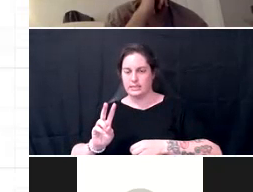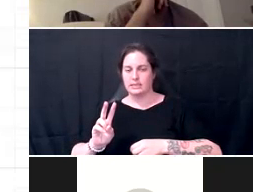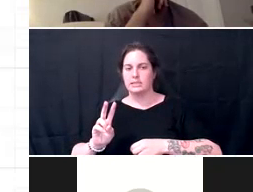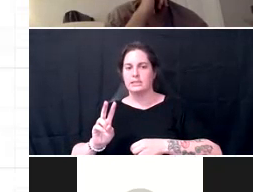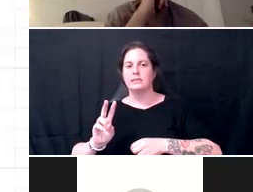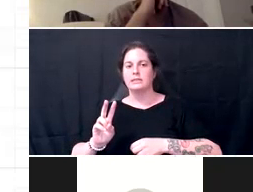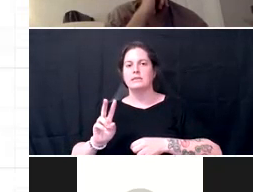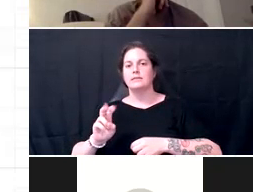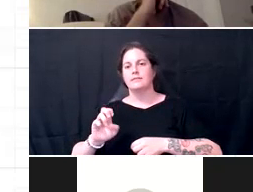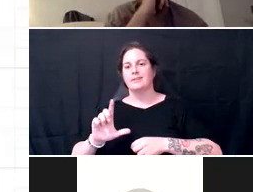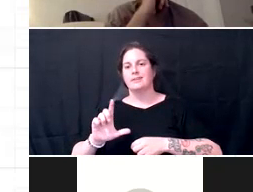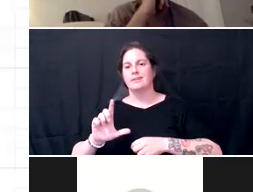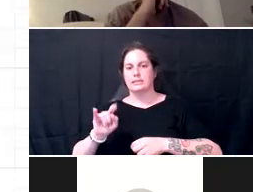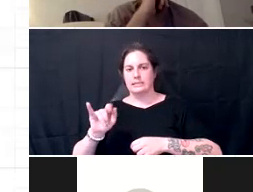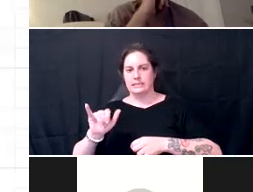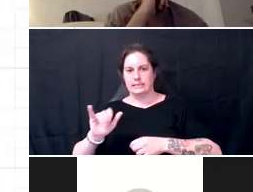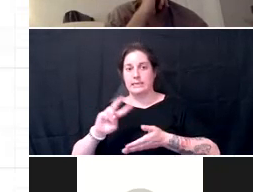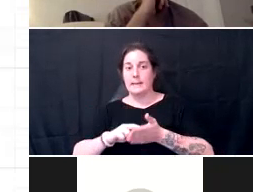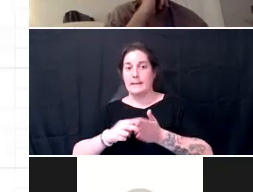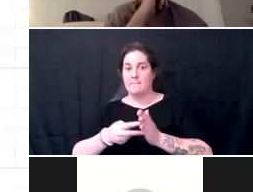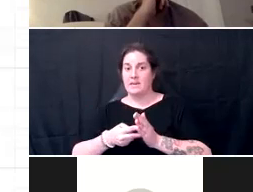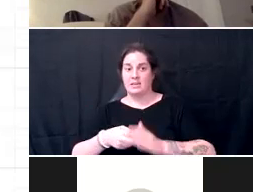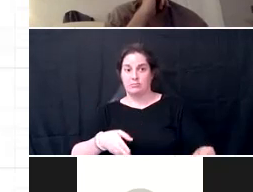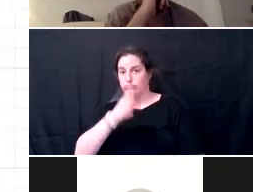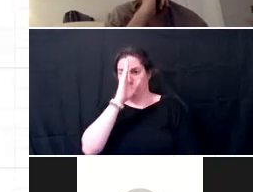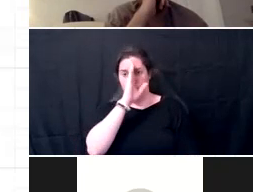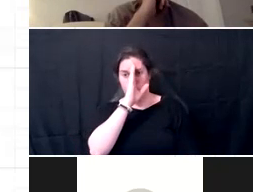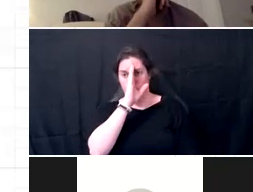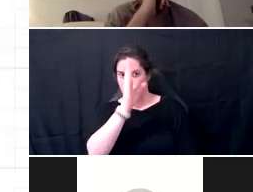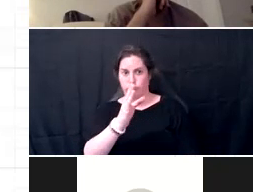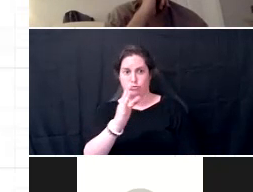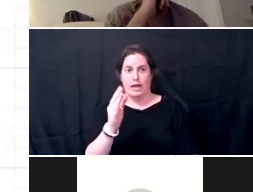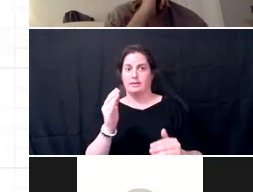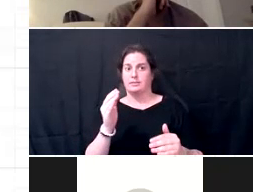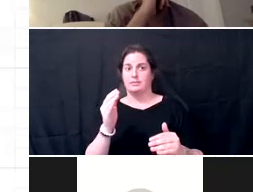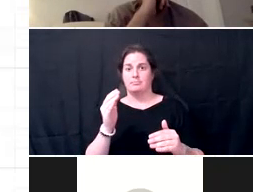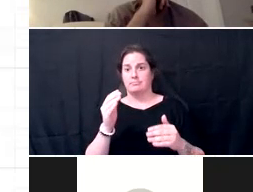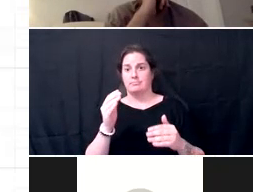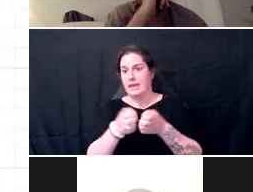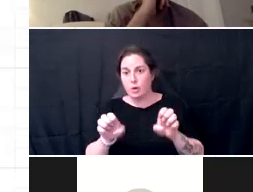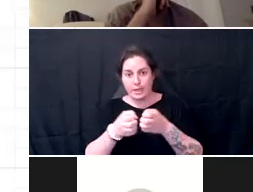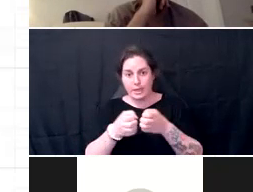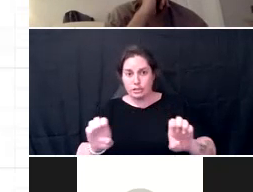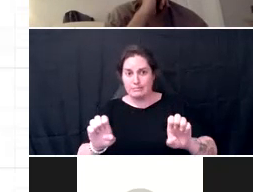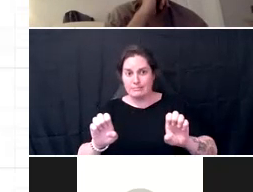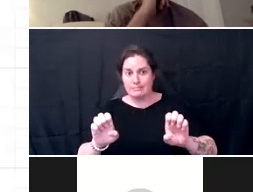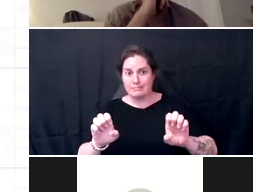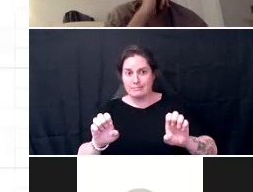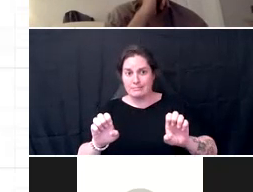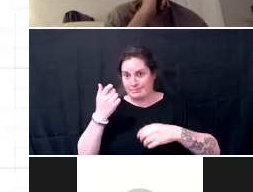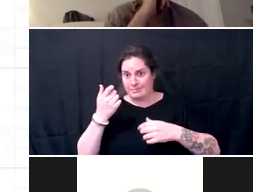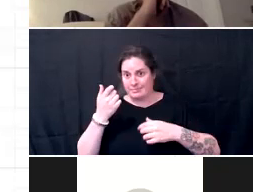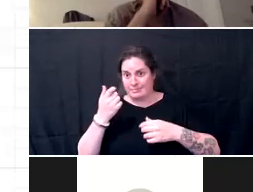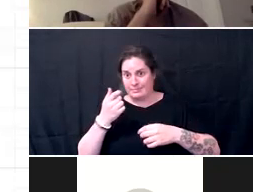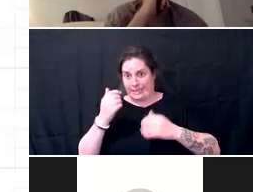to this equation here, because it will give us VF. Okay. So